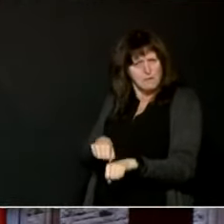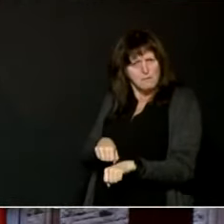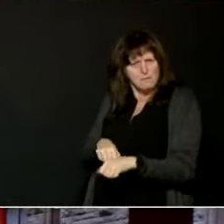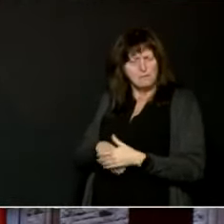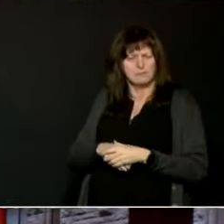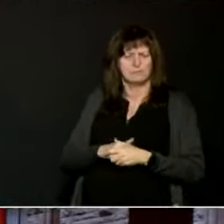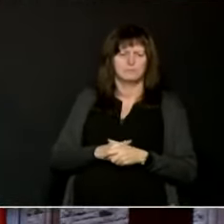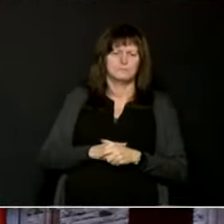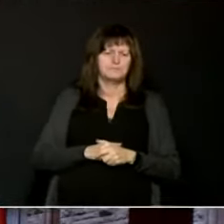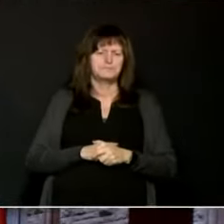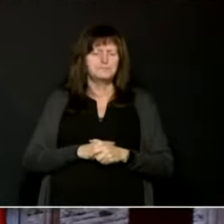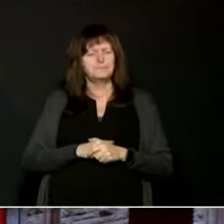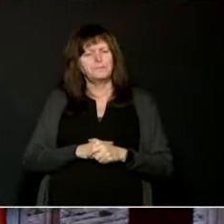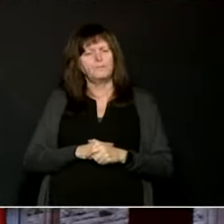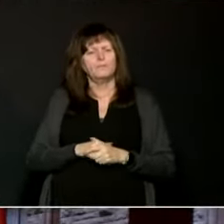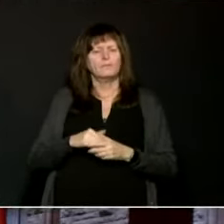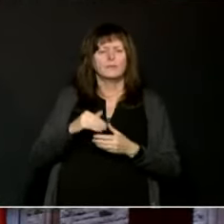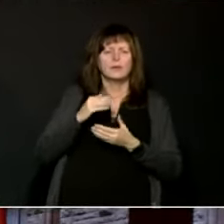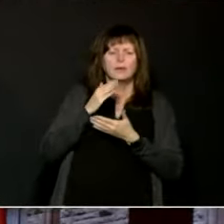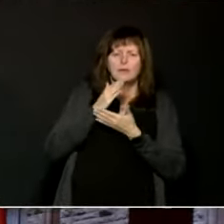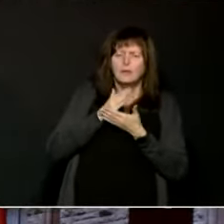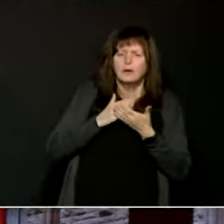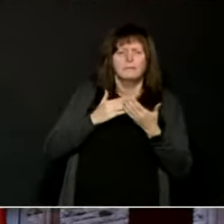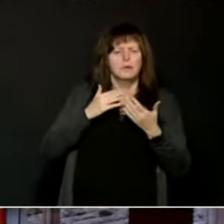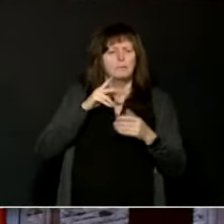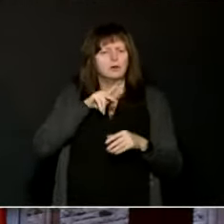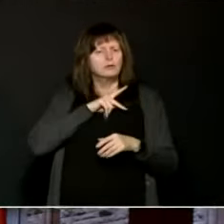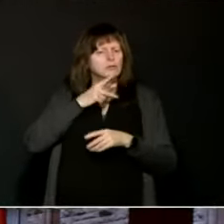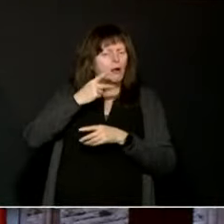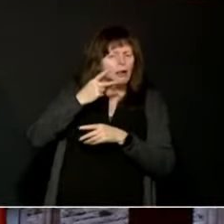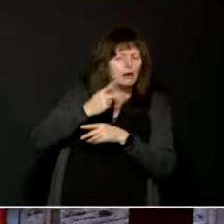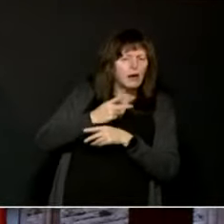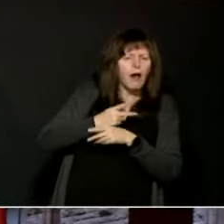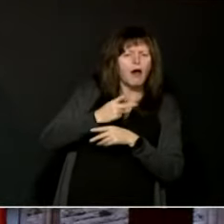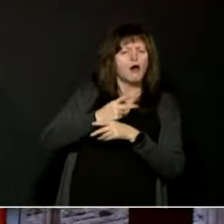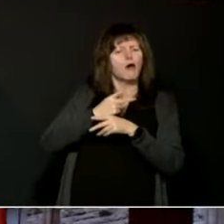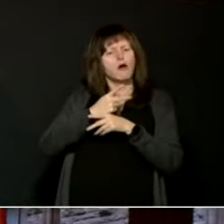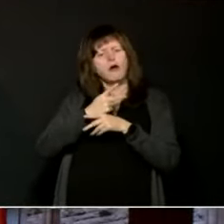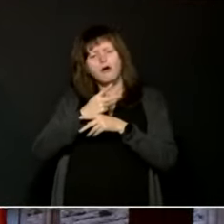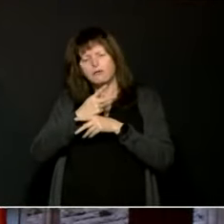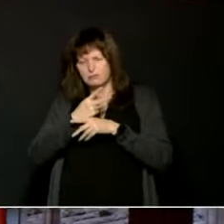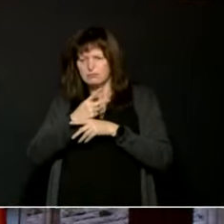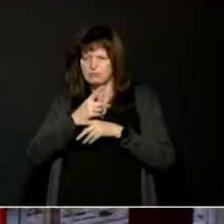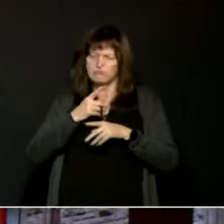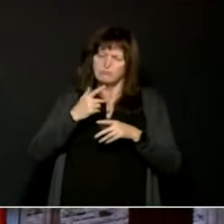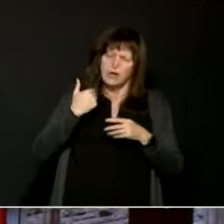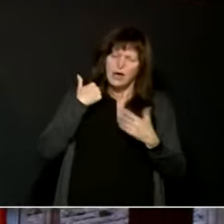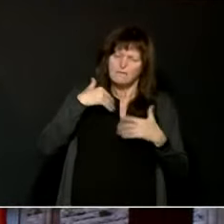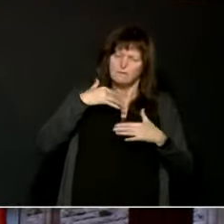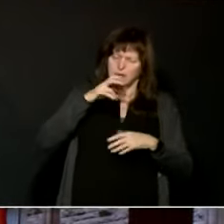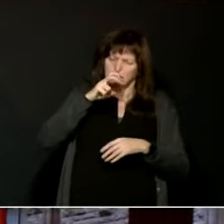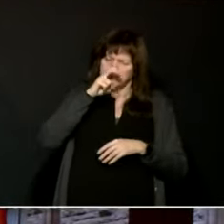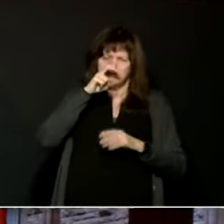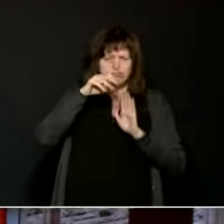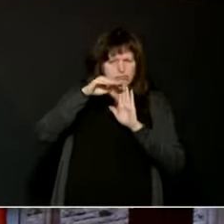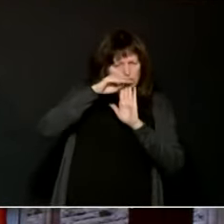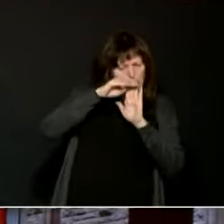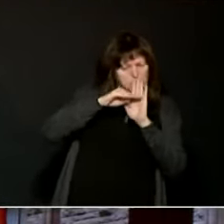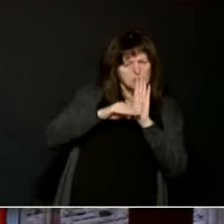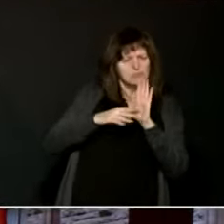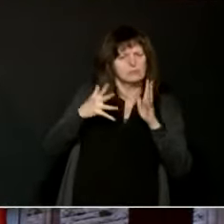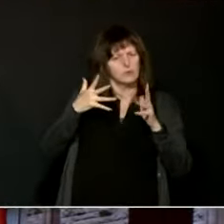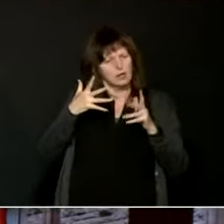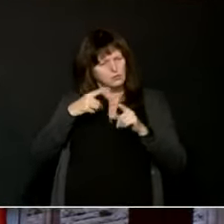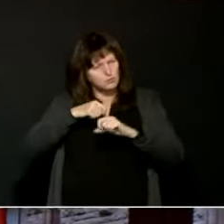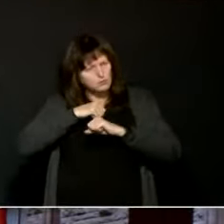personal care settings have said they put in place a lot of measures to protect individuals in there. This is not without cost